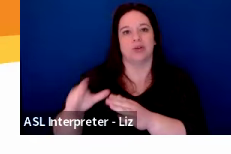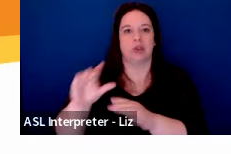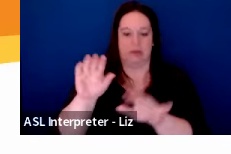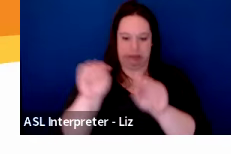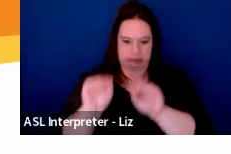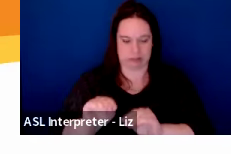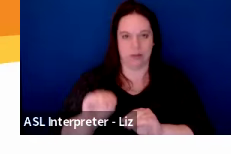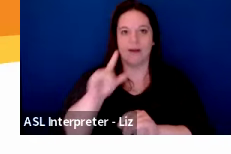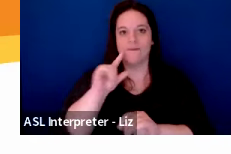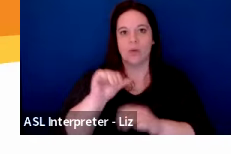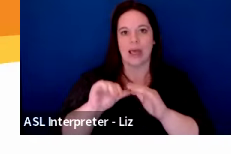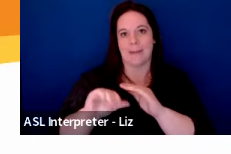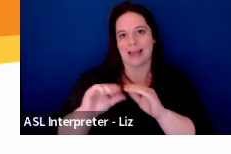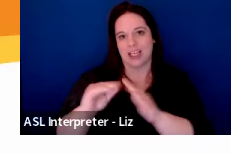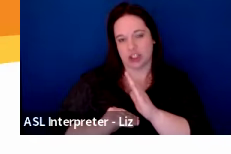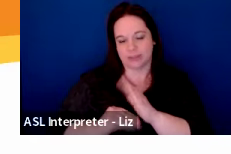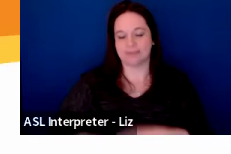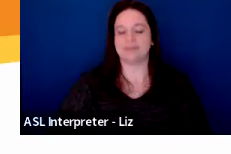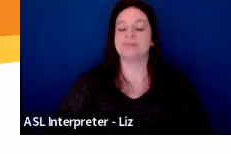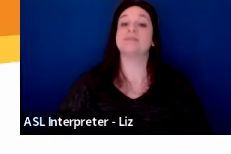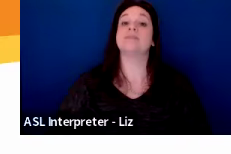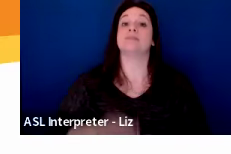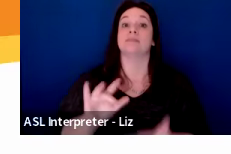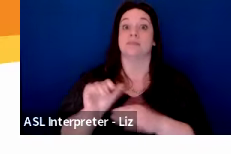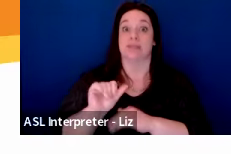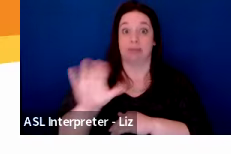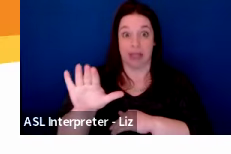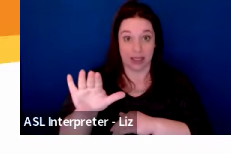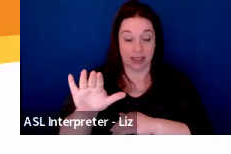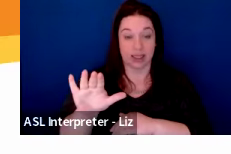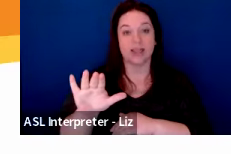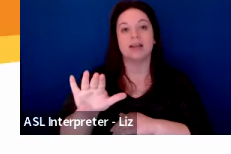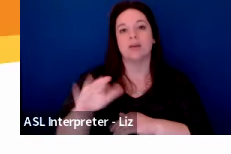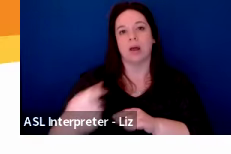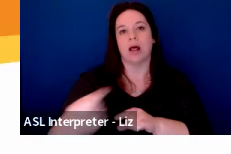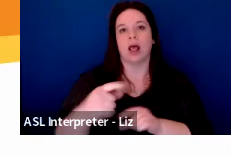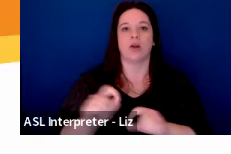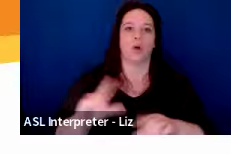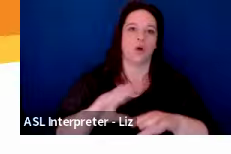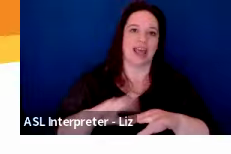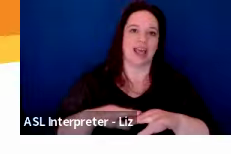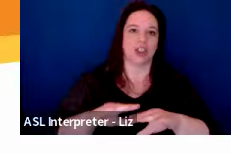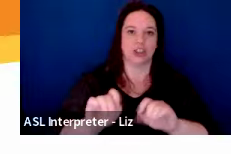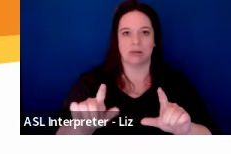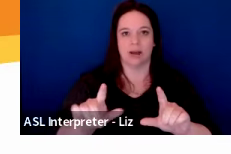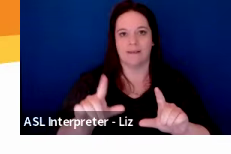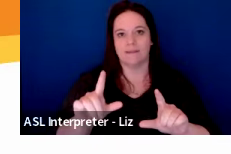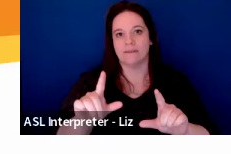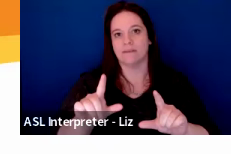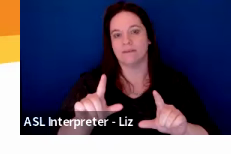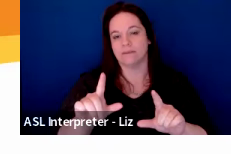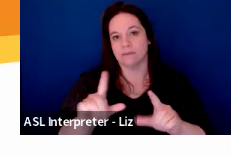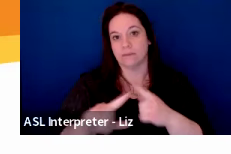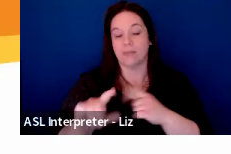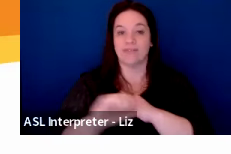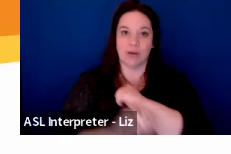application for you. And once you submit your application, you will get a notification from Foundant